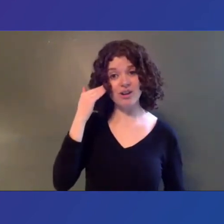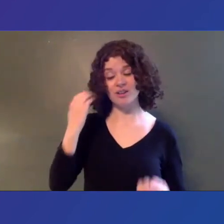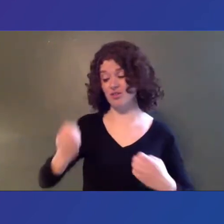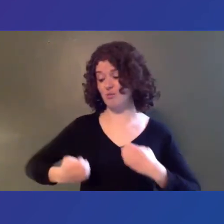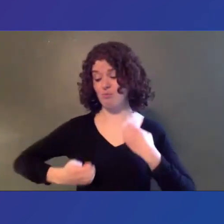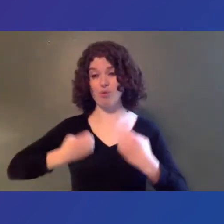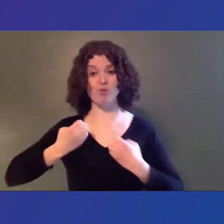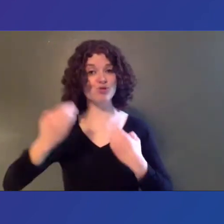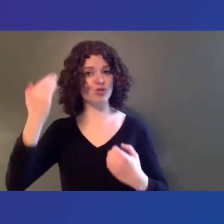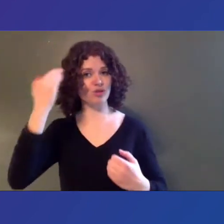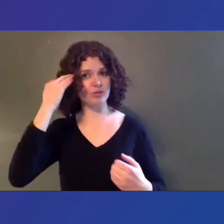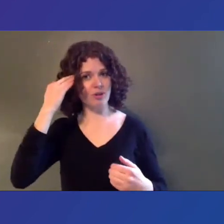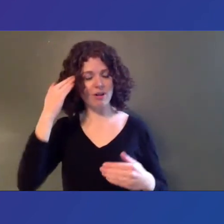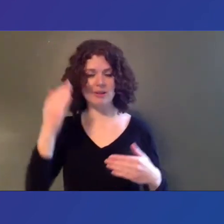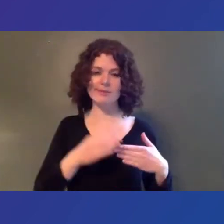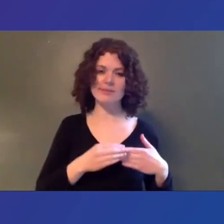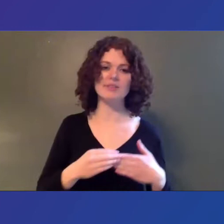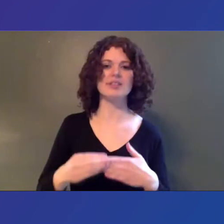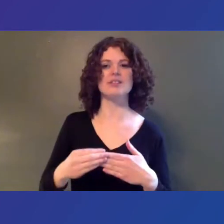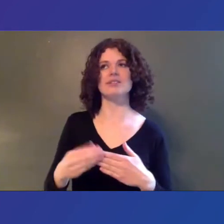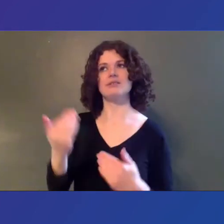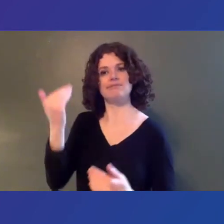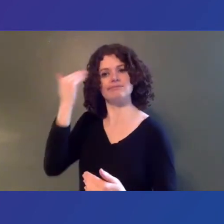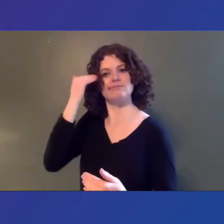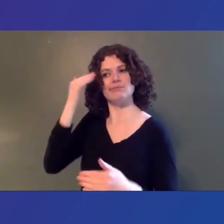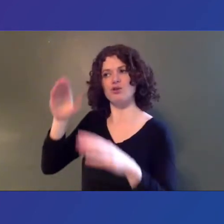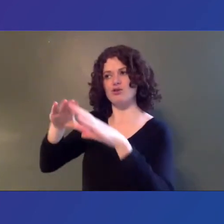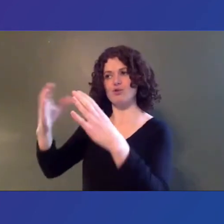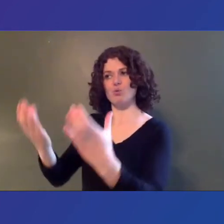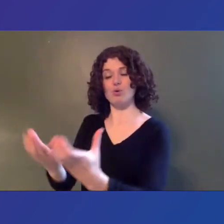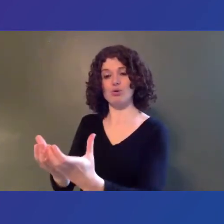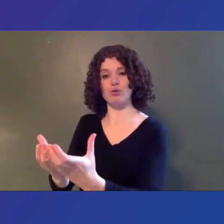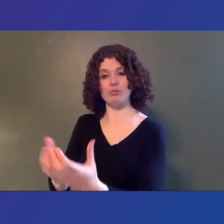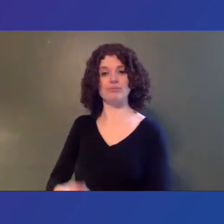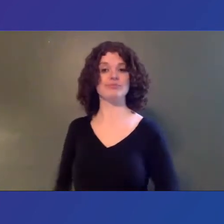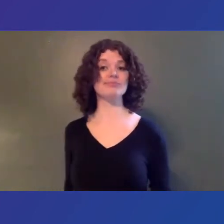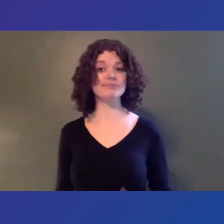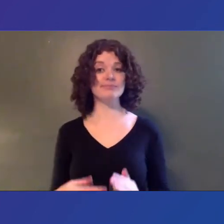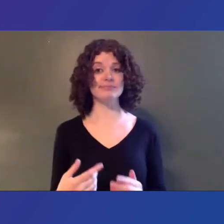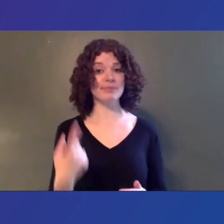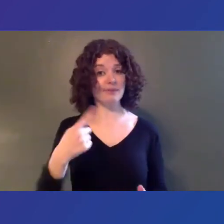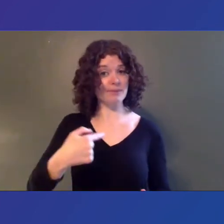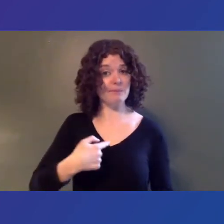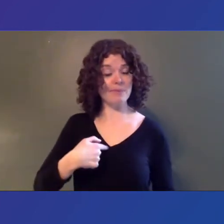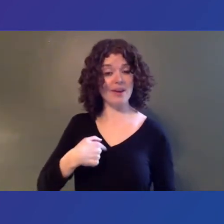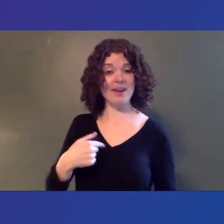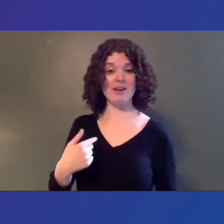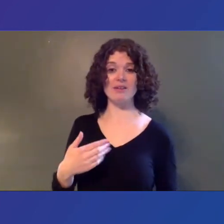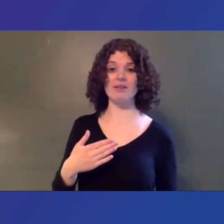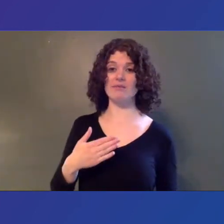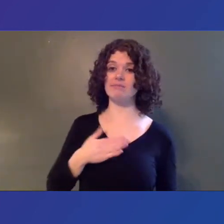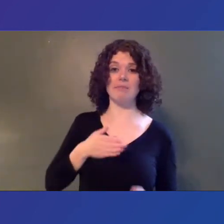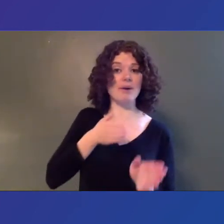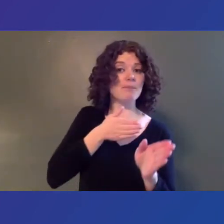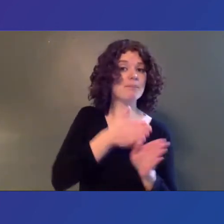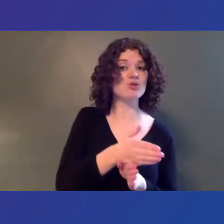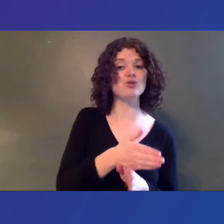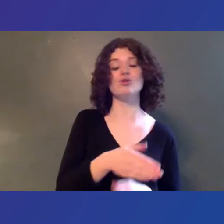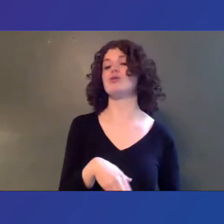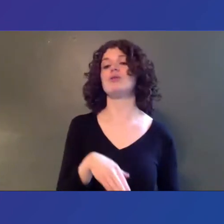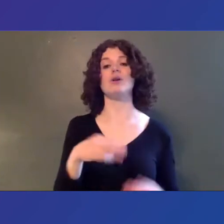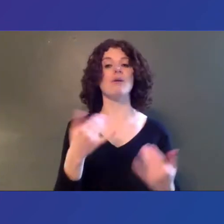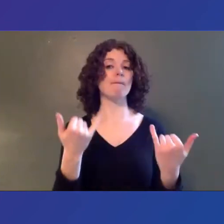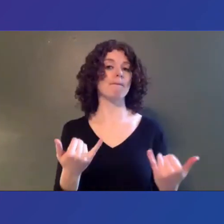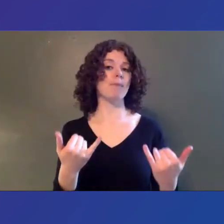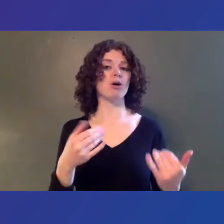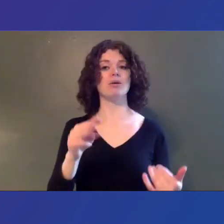of the world in terms of, like, for me, when I think of my dance journey, I was a modern dance major at University of the Arts, but then it was in